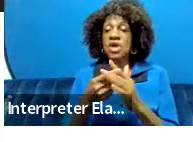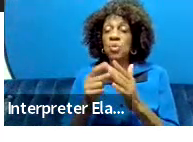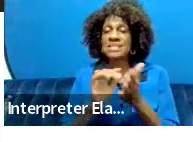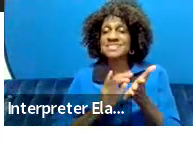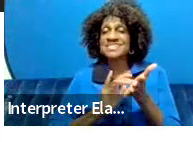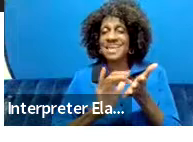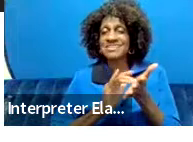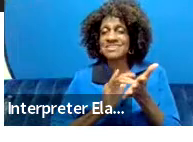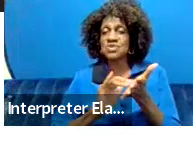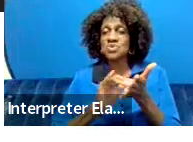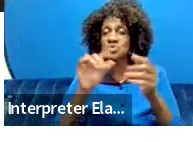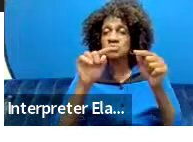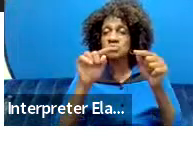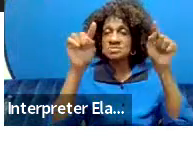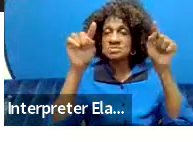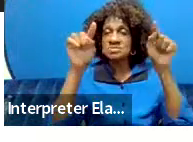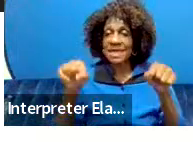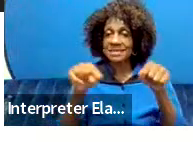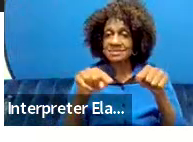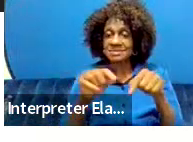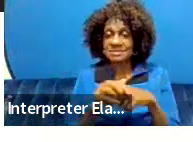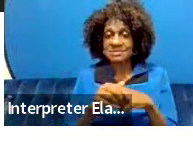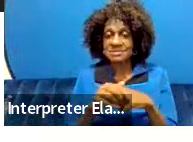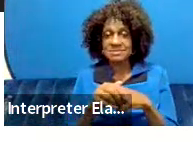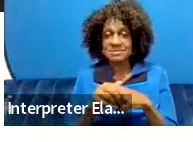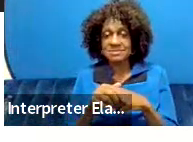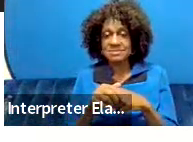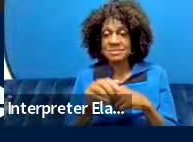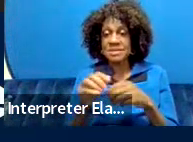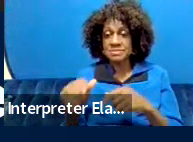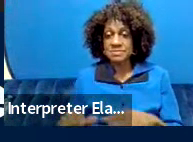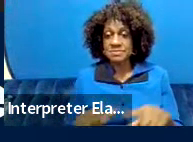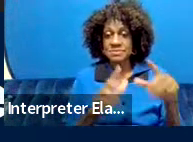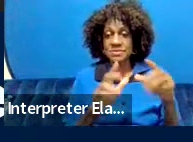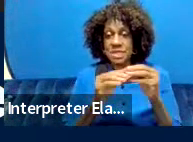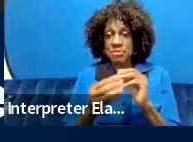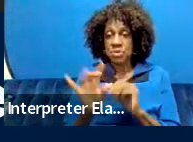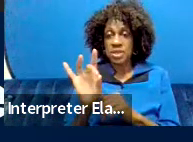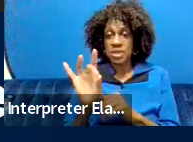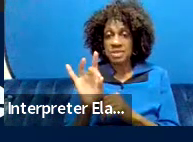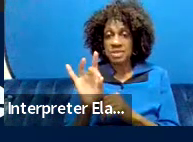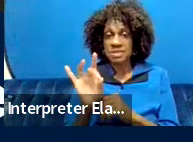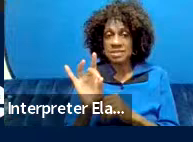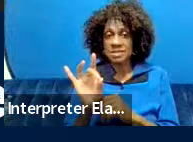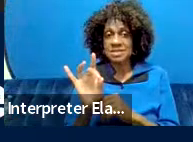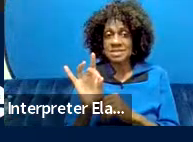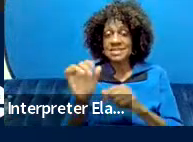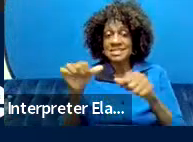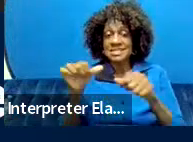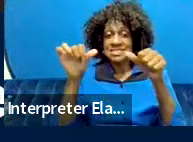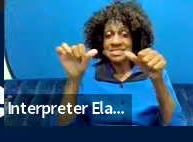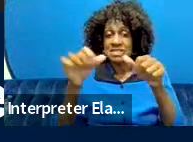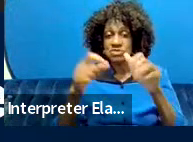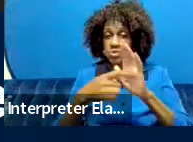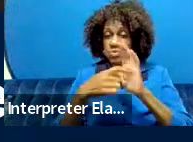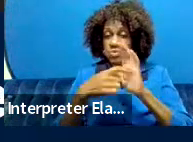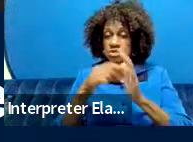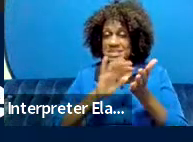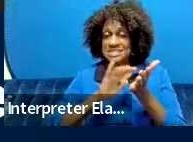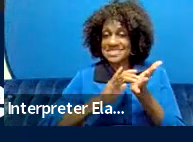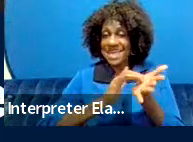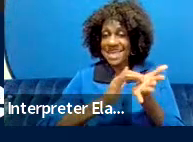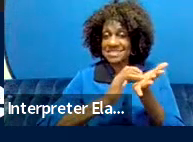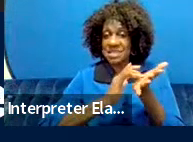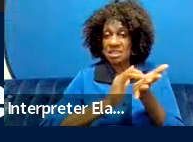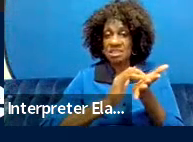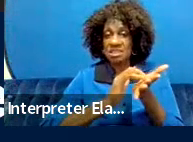tactile signs. Next slide, slide 8. Signs required to be tactile. And